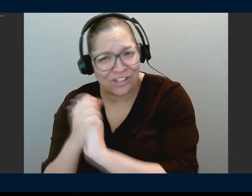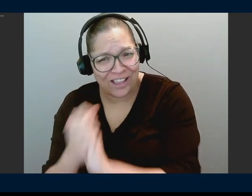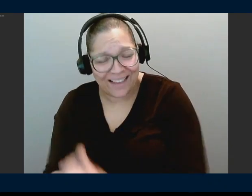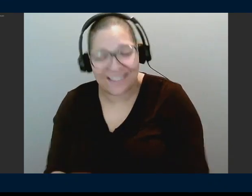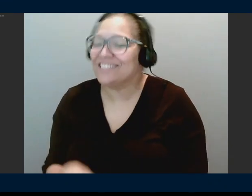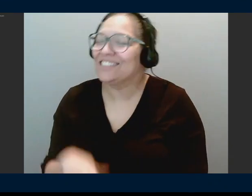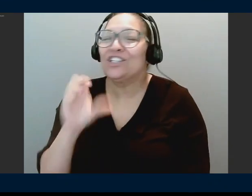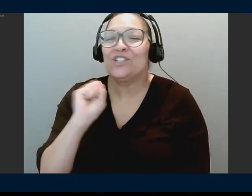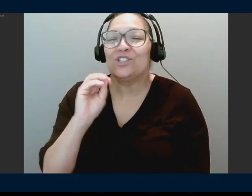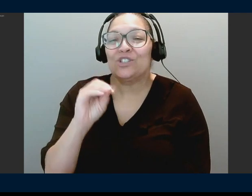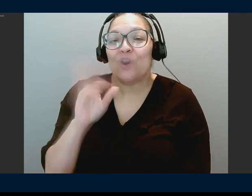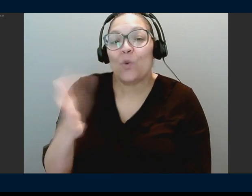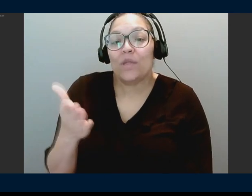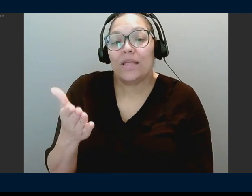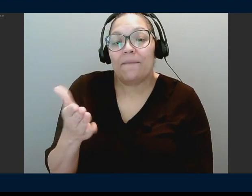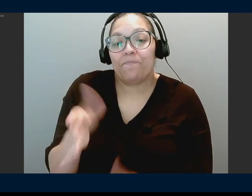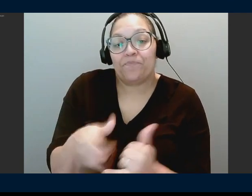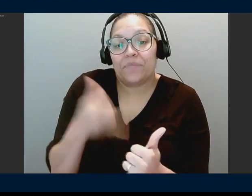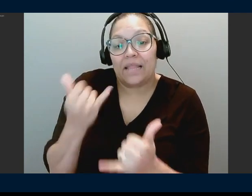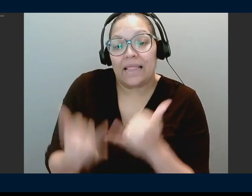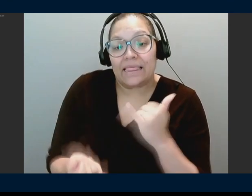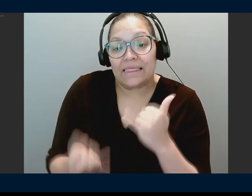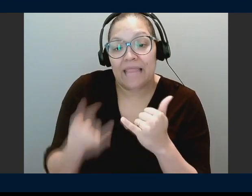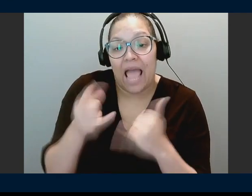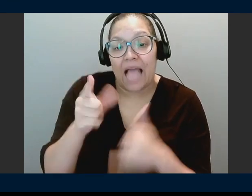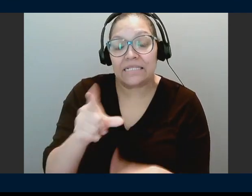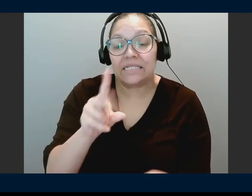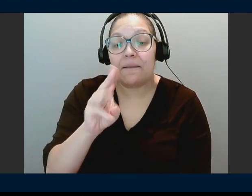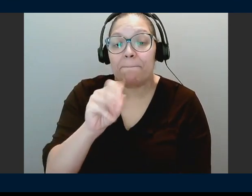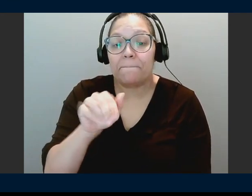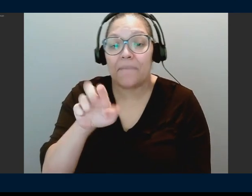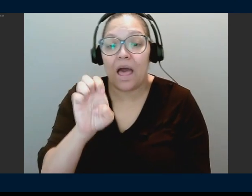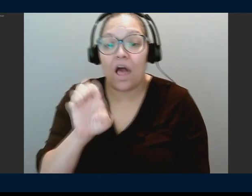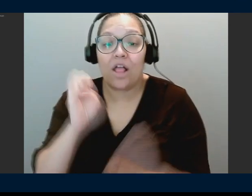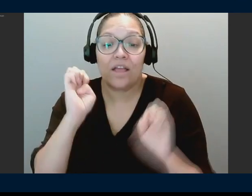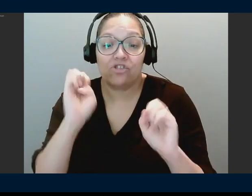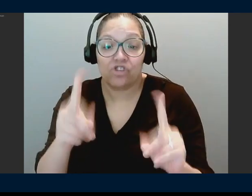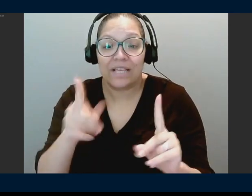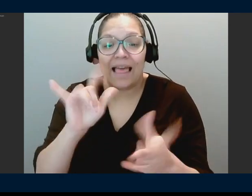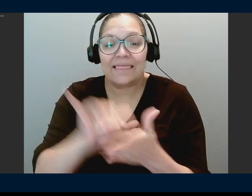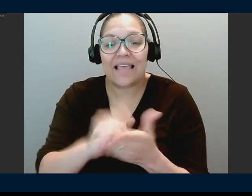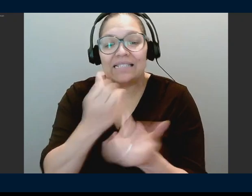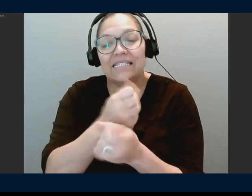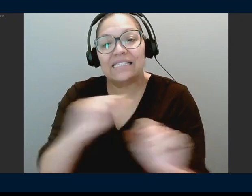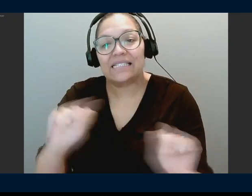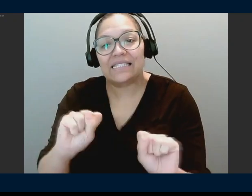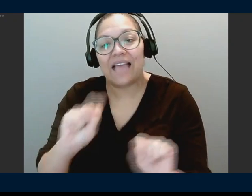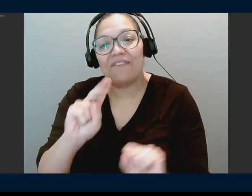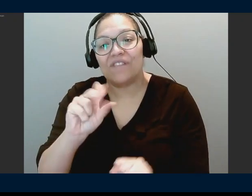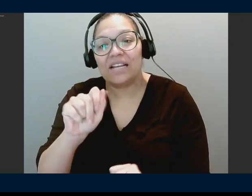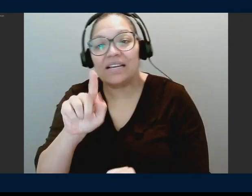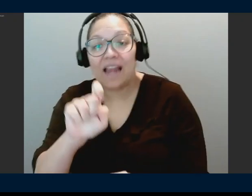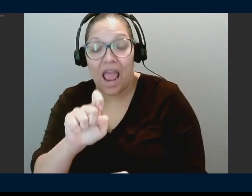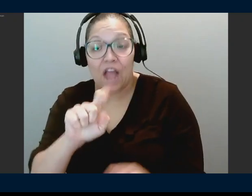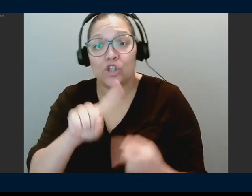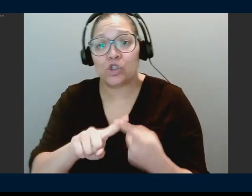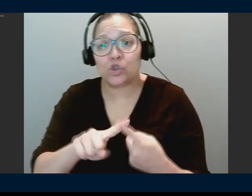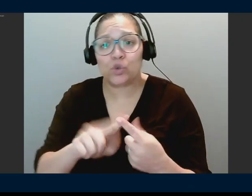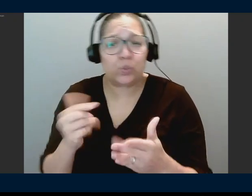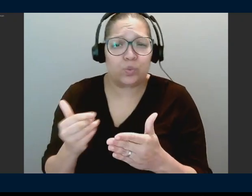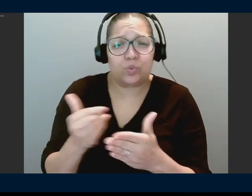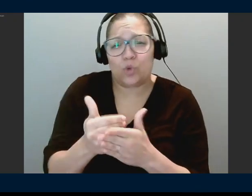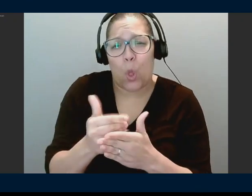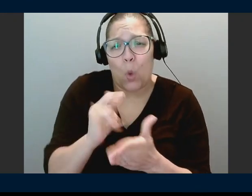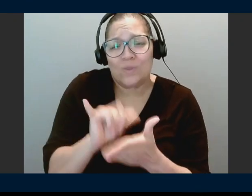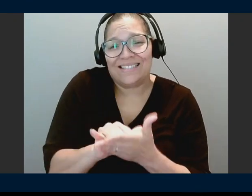So the Last Mile Education Fund is a nationwide safety net fund aimed at closing the graduation gap among striving students in